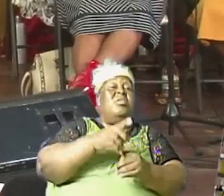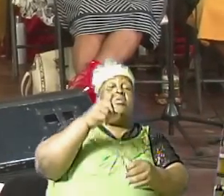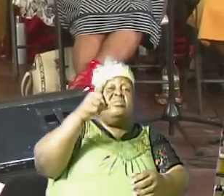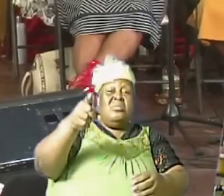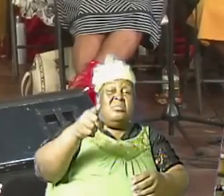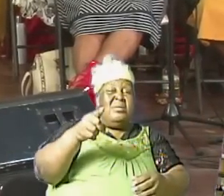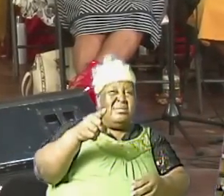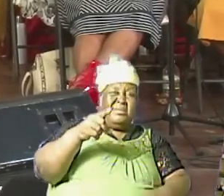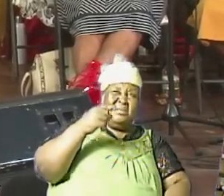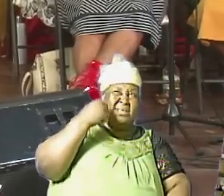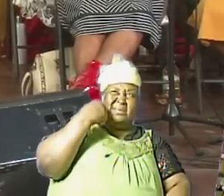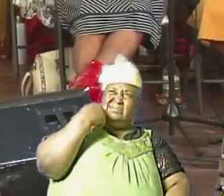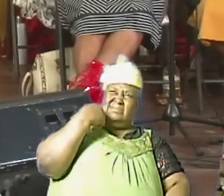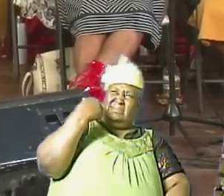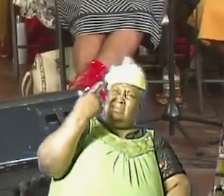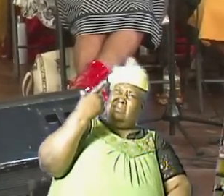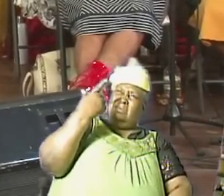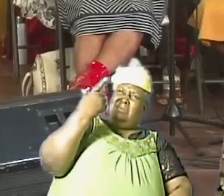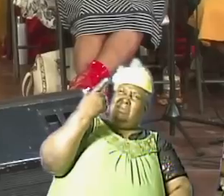You'd have been puzzled,